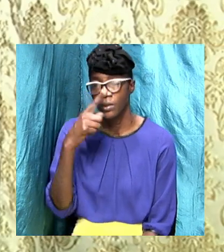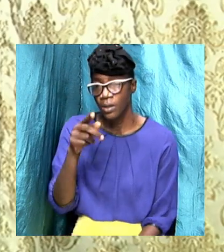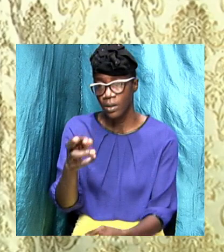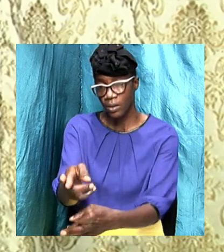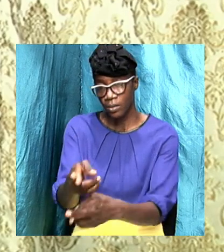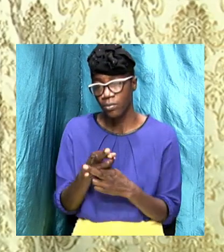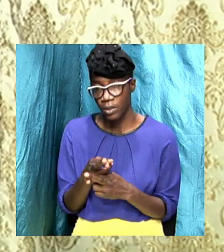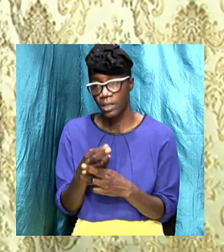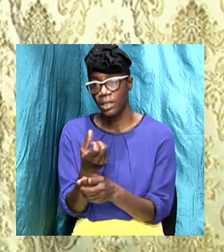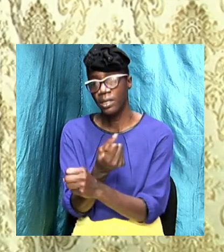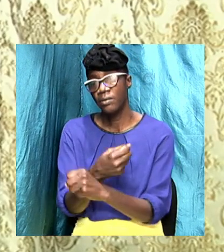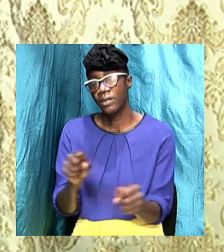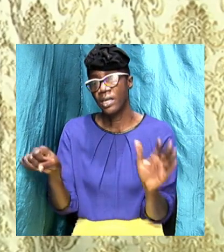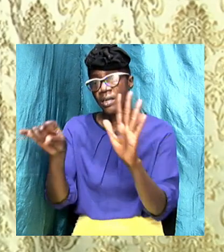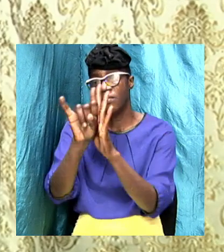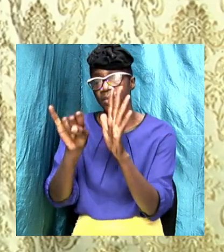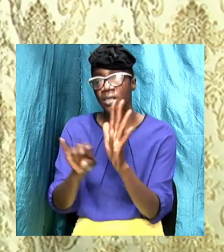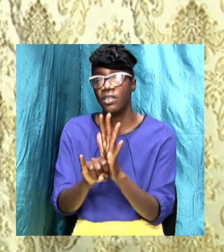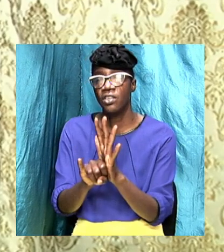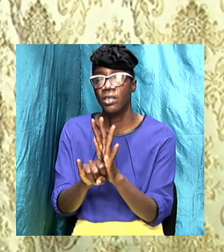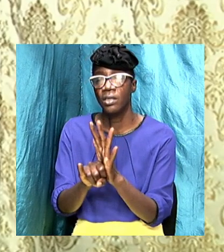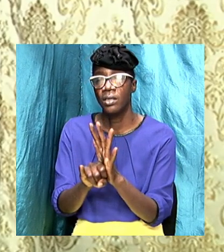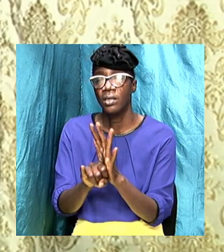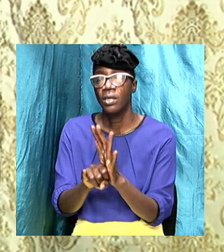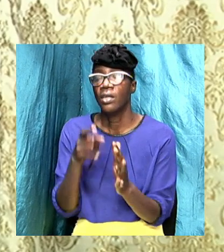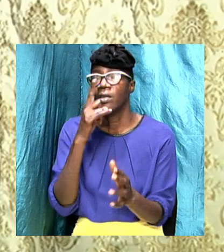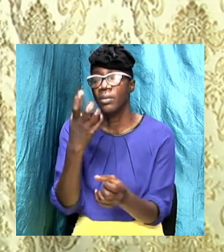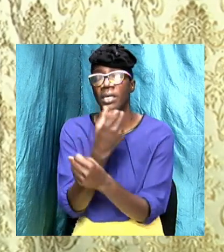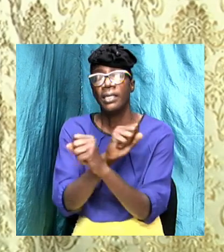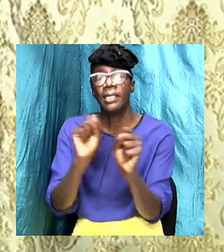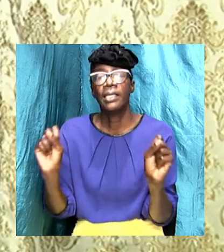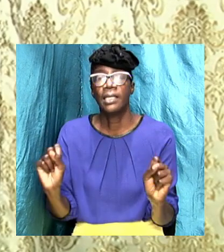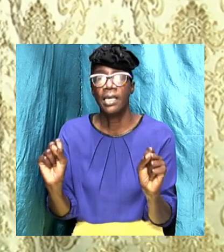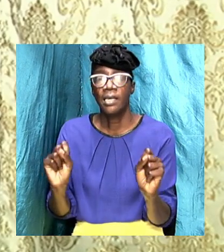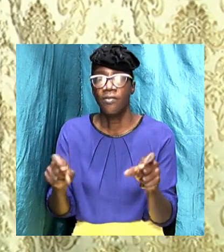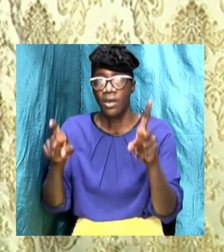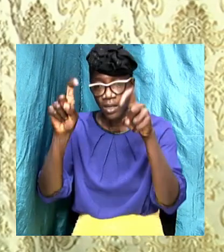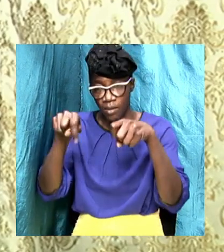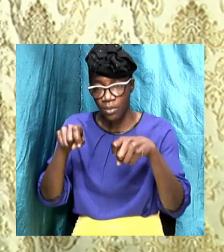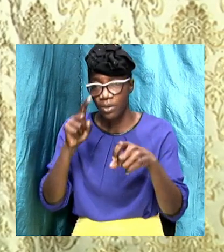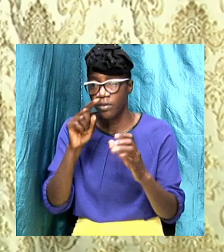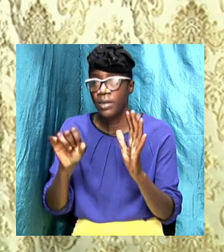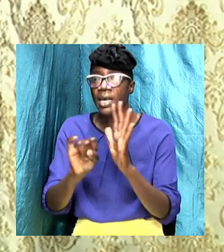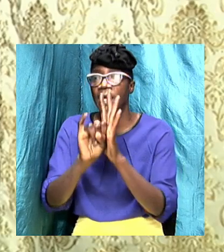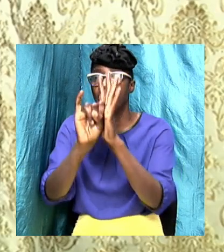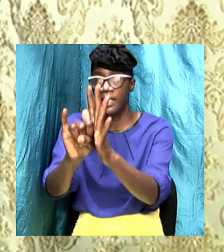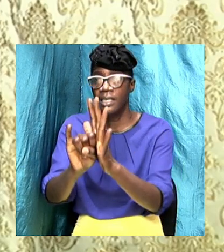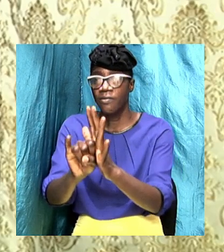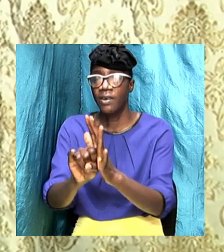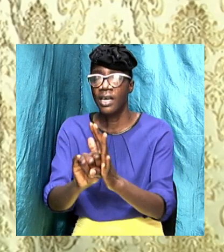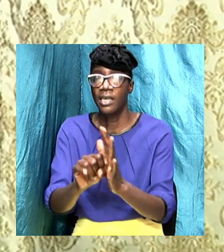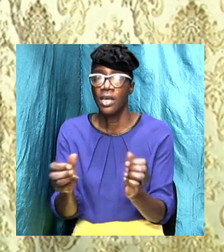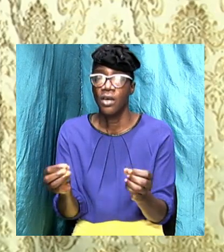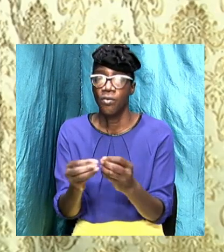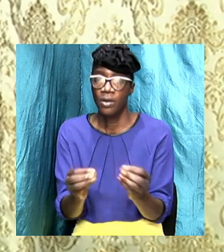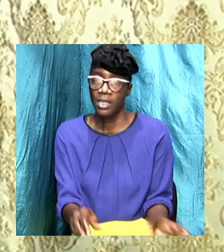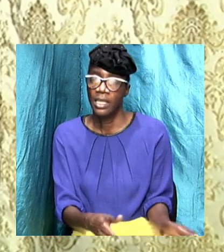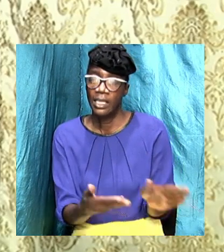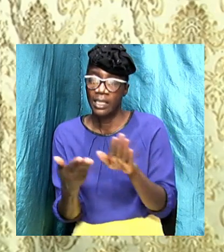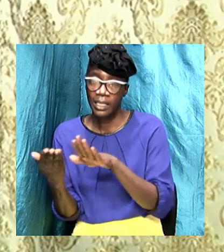receive salvation, in order to be saved, that we must be identified with the death,